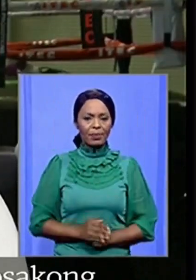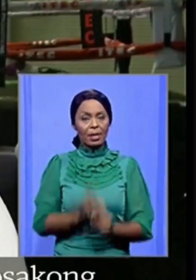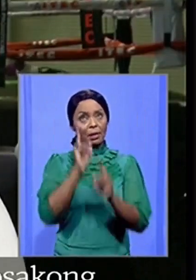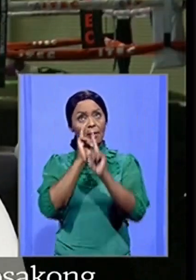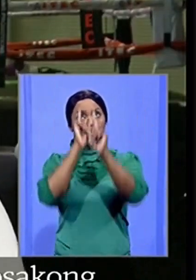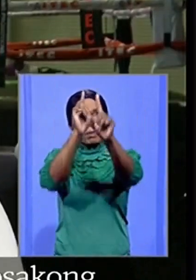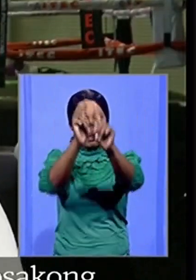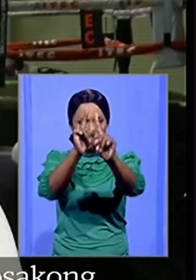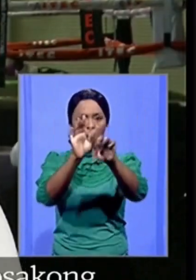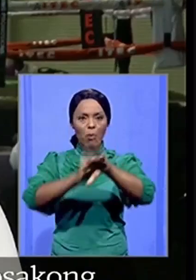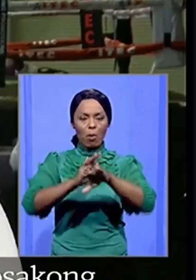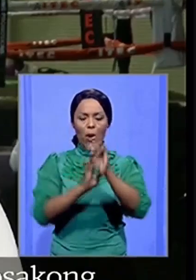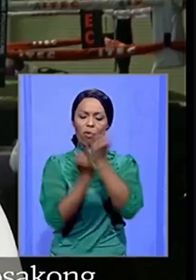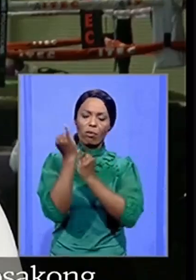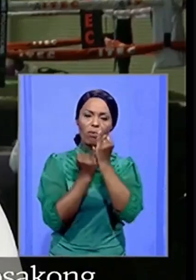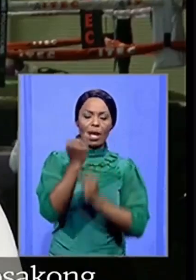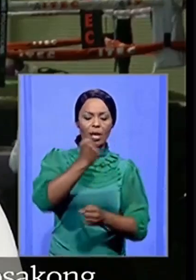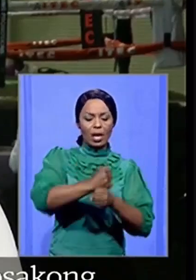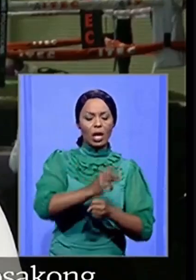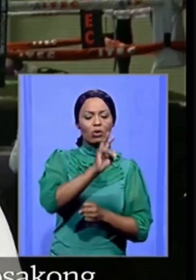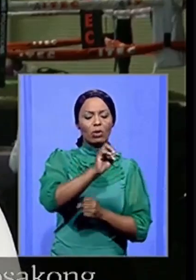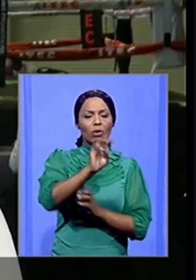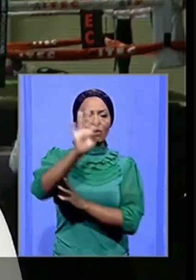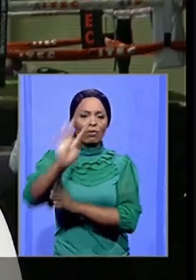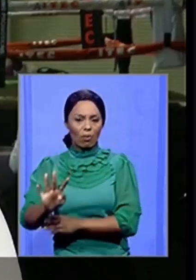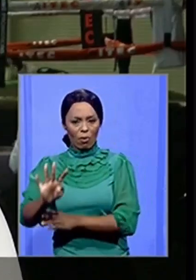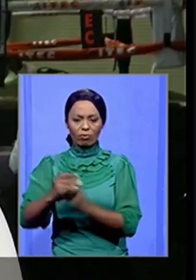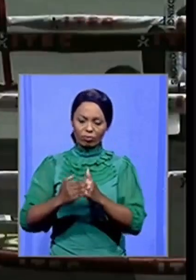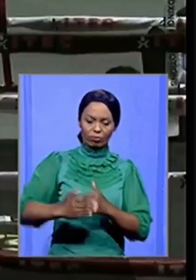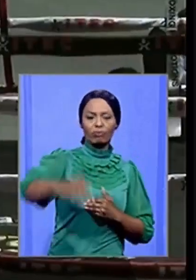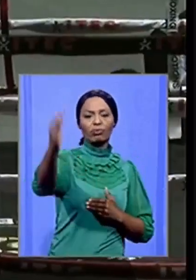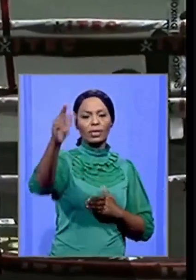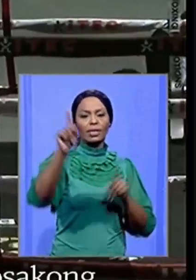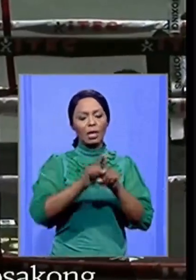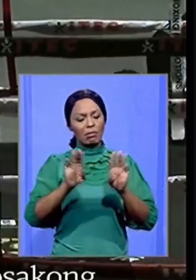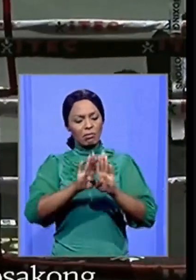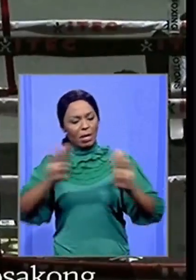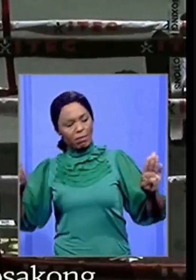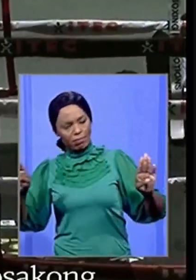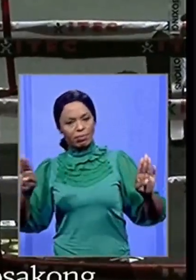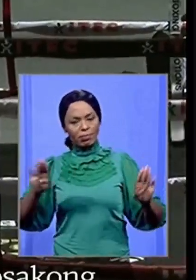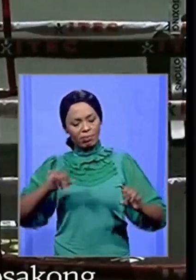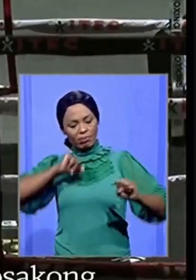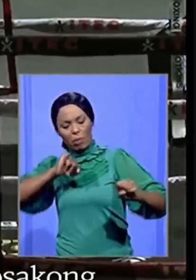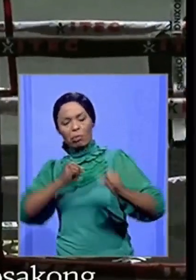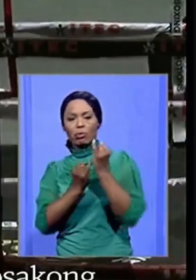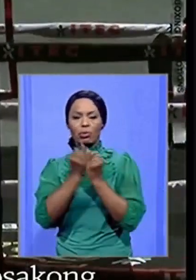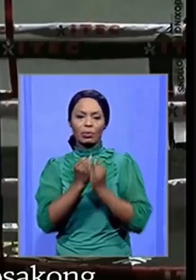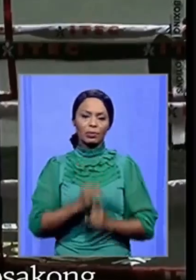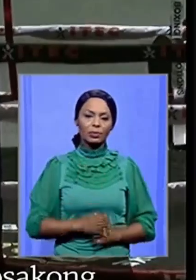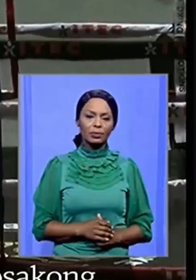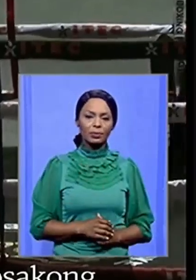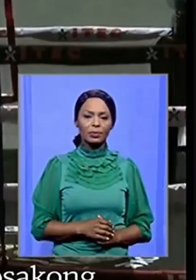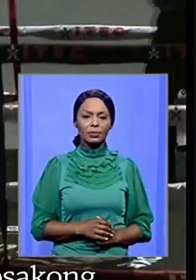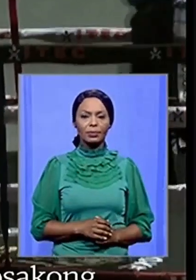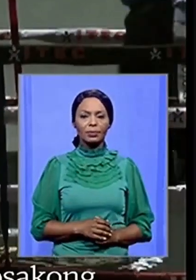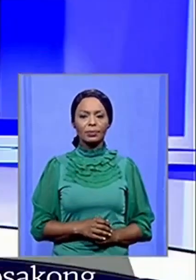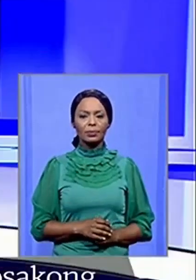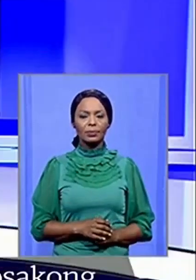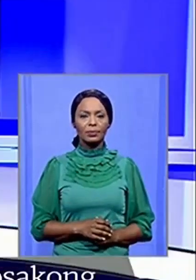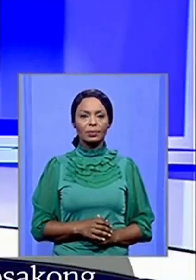having more tournaments in 2024, looking towards knocking in more doors. Thabiso Khadebe, Ditaba tsa SABC, Kimberley.